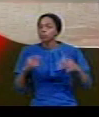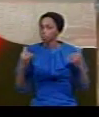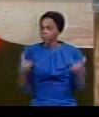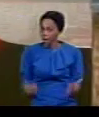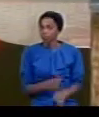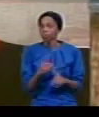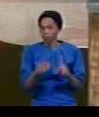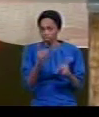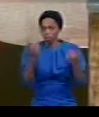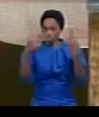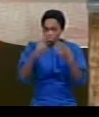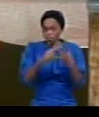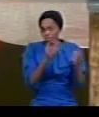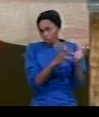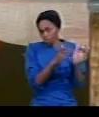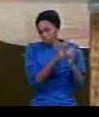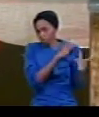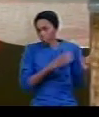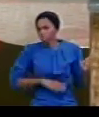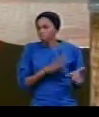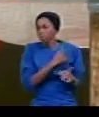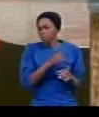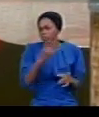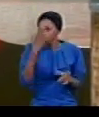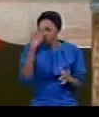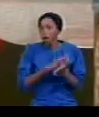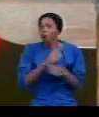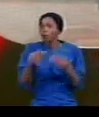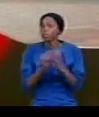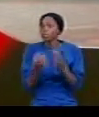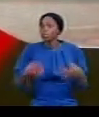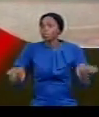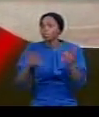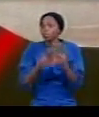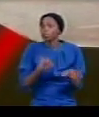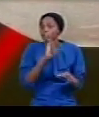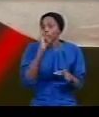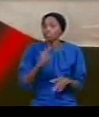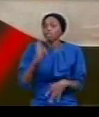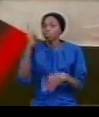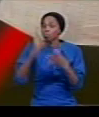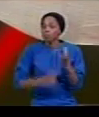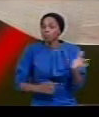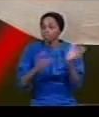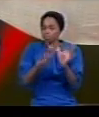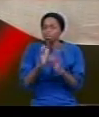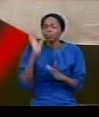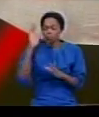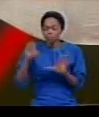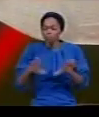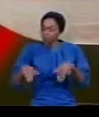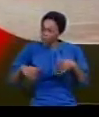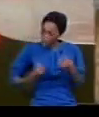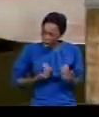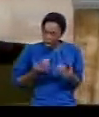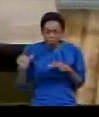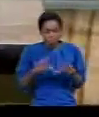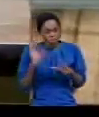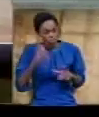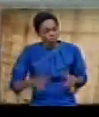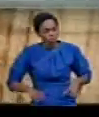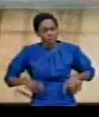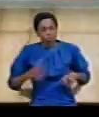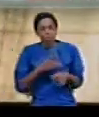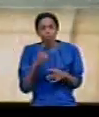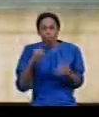come to Christ and you know that all that matters is what Christ will do, how Christ will think, you have the